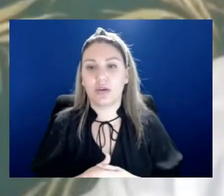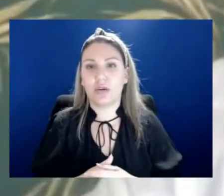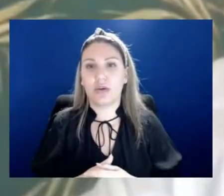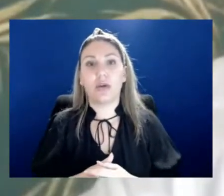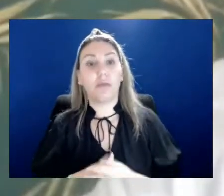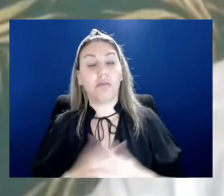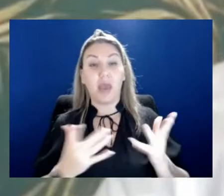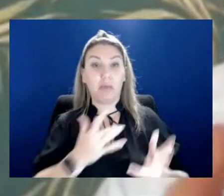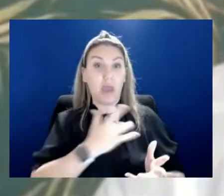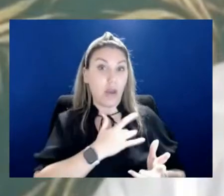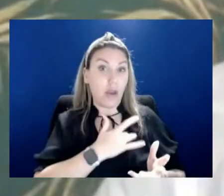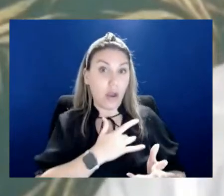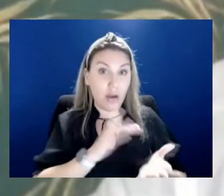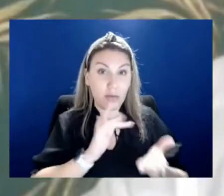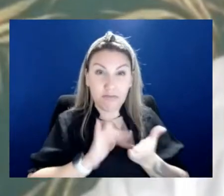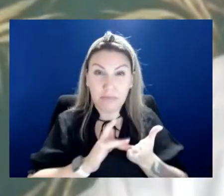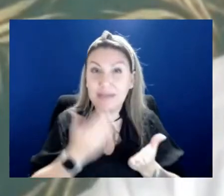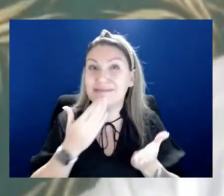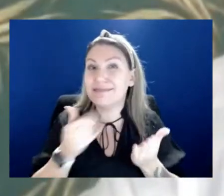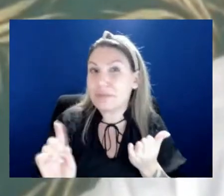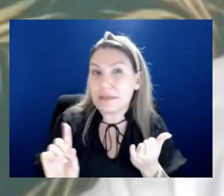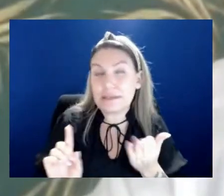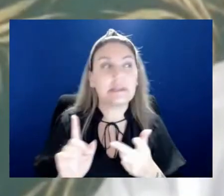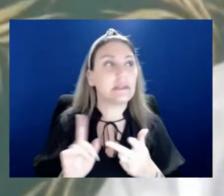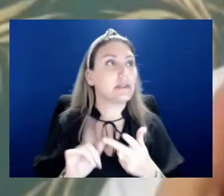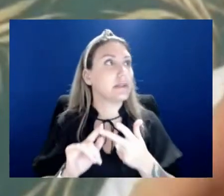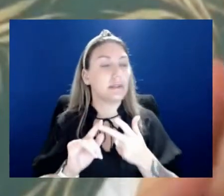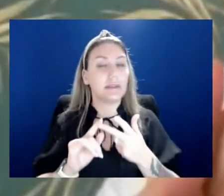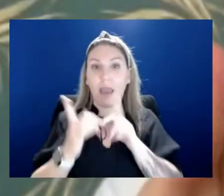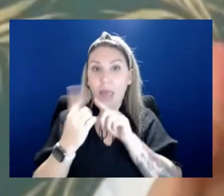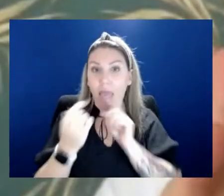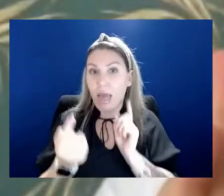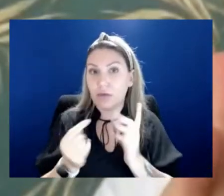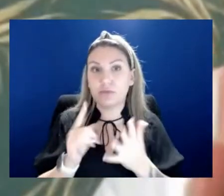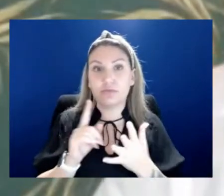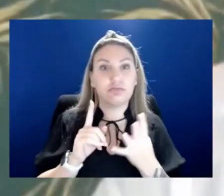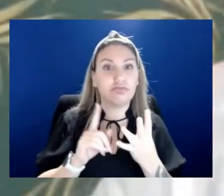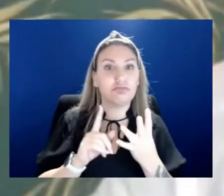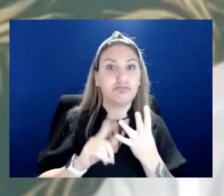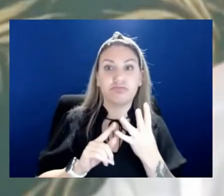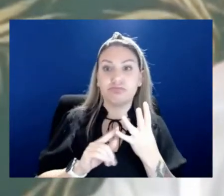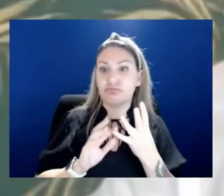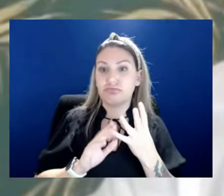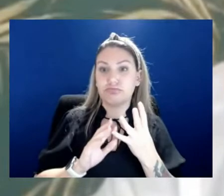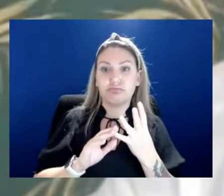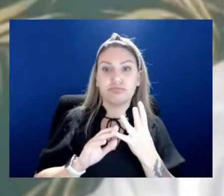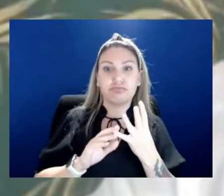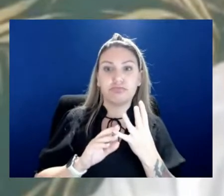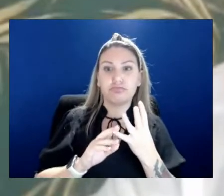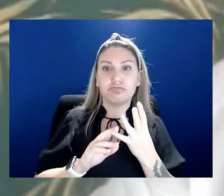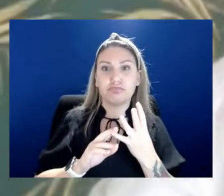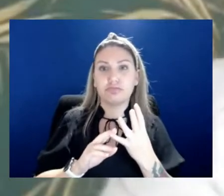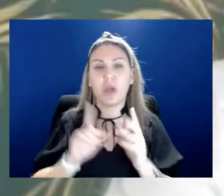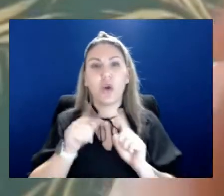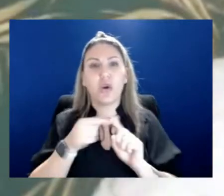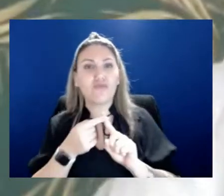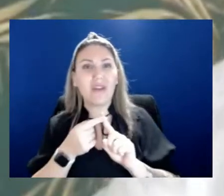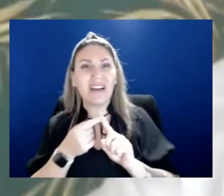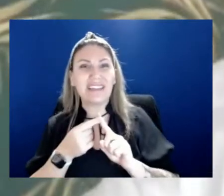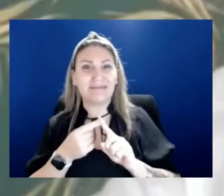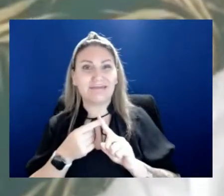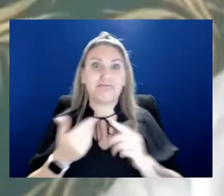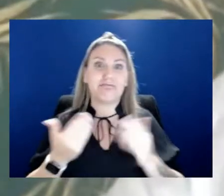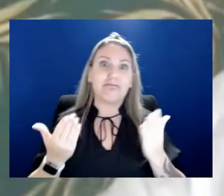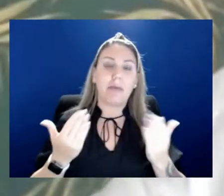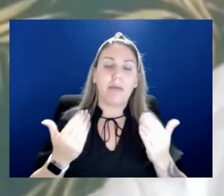cardiological medicine, diabetes medicine, it's allergy medicine, it's when the patient got the bronchial asthma, we provide